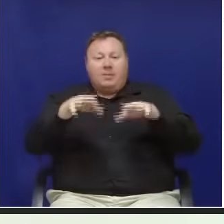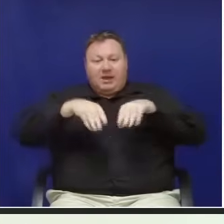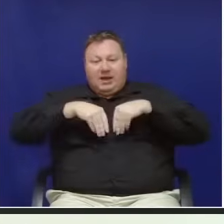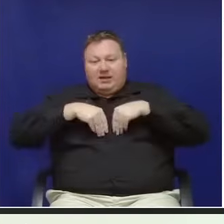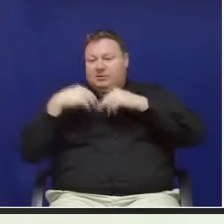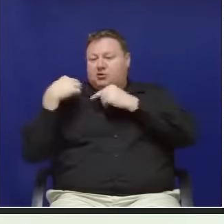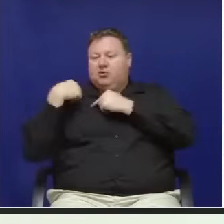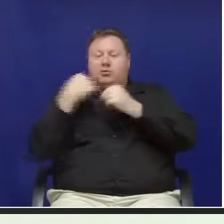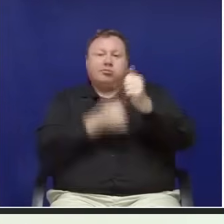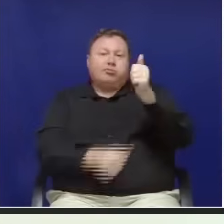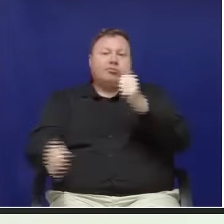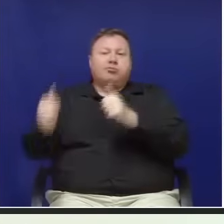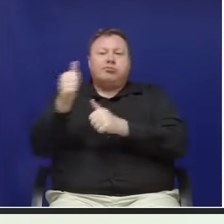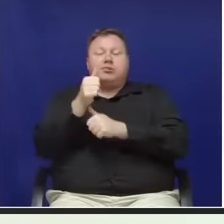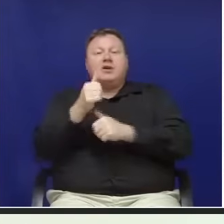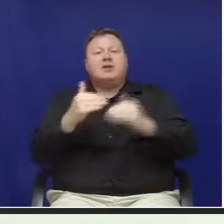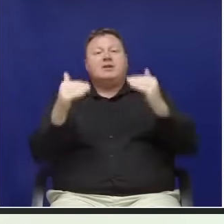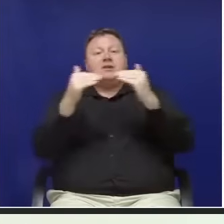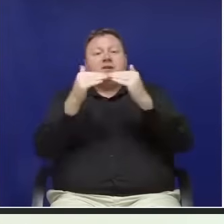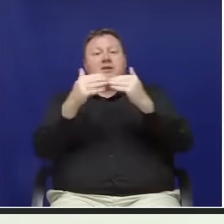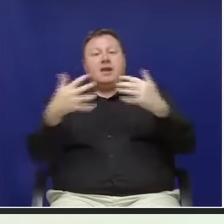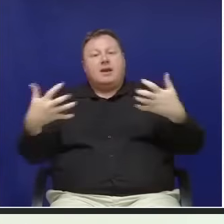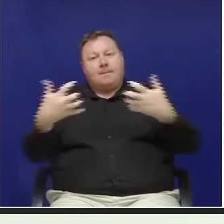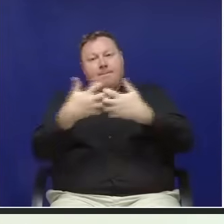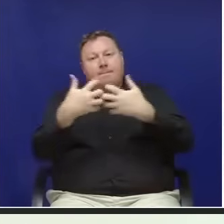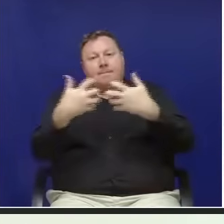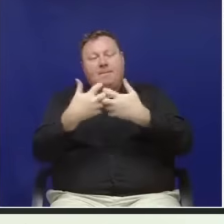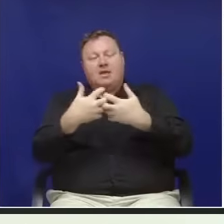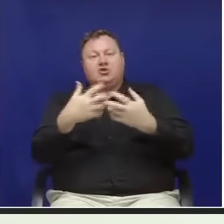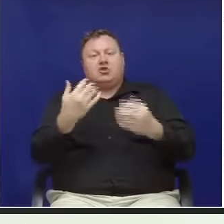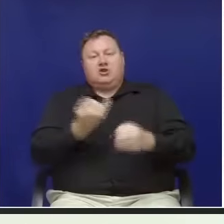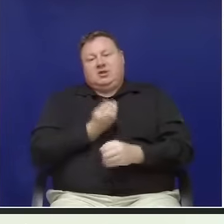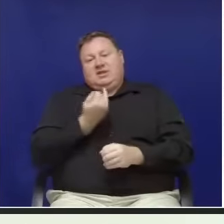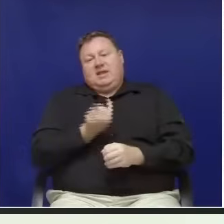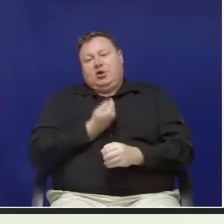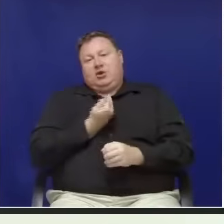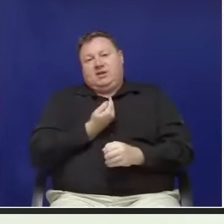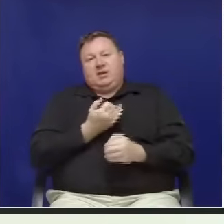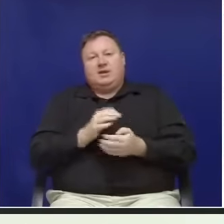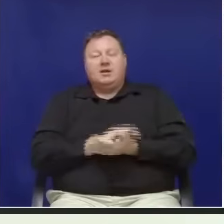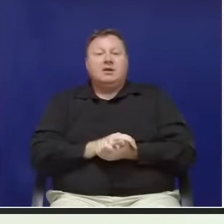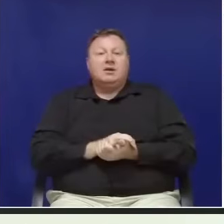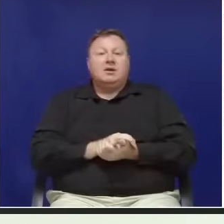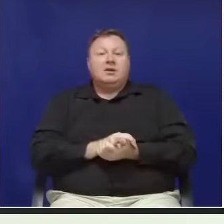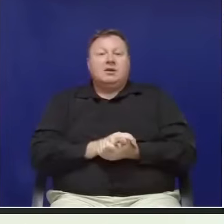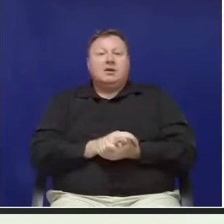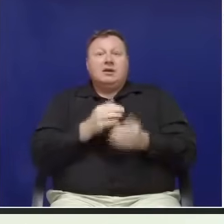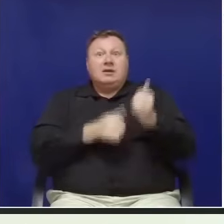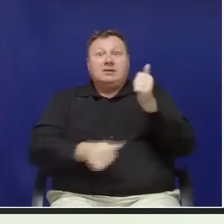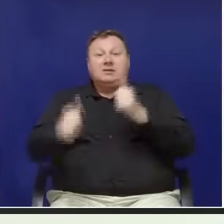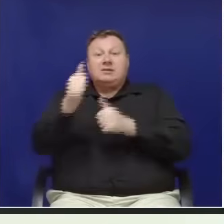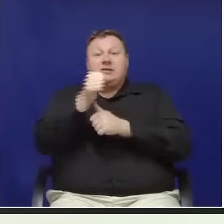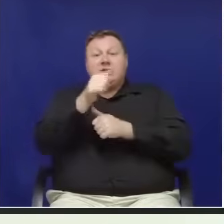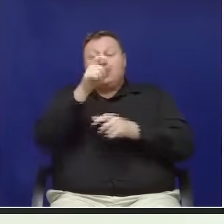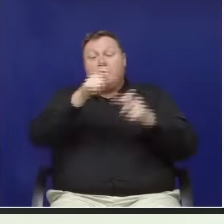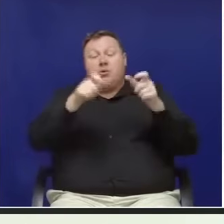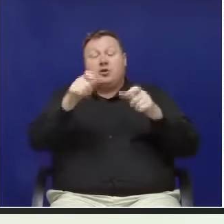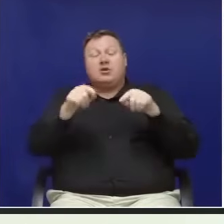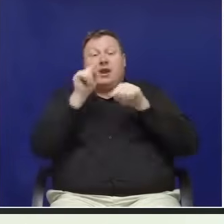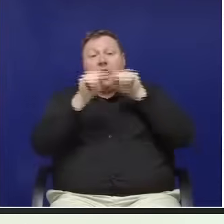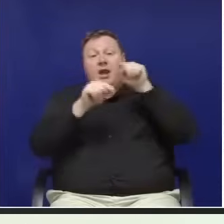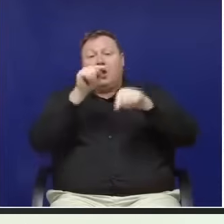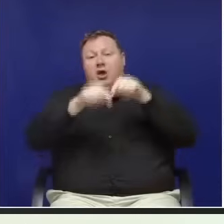responsibilities meet the required standards of integrity. Where senior members are implicated in allegation